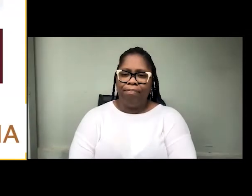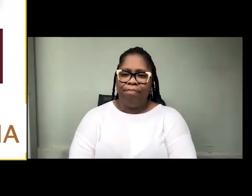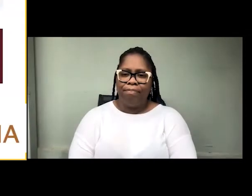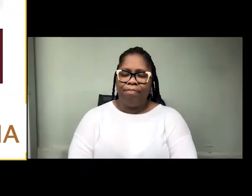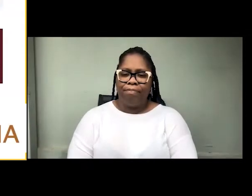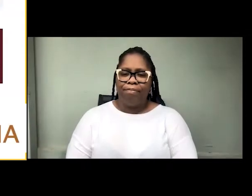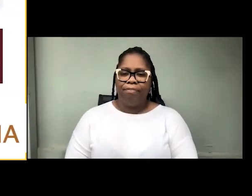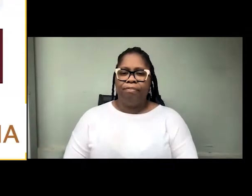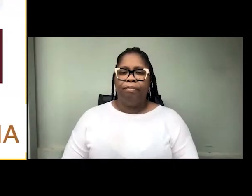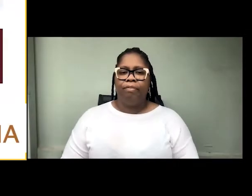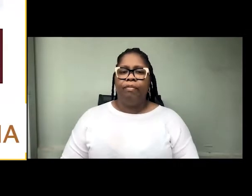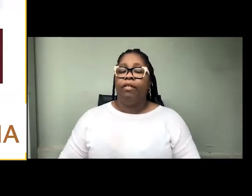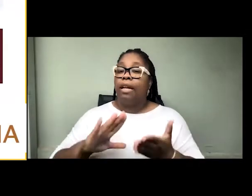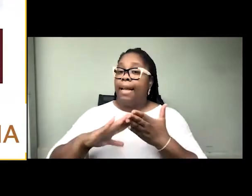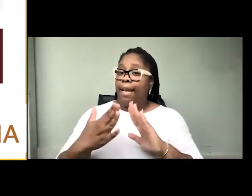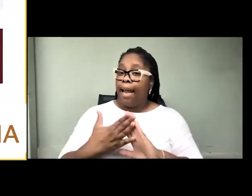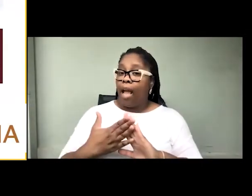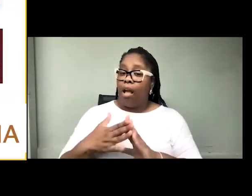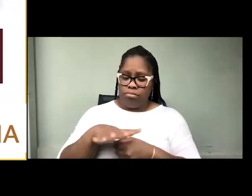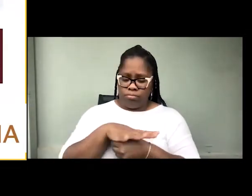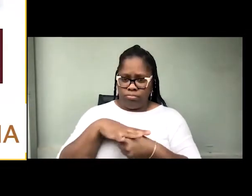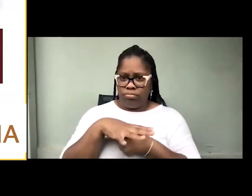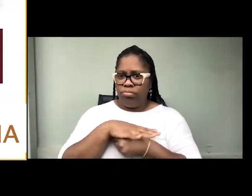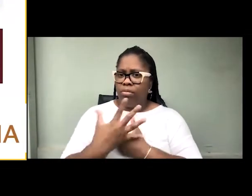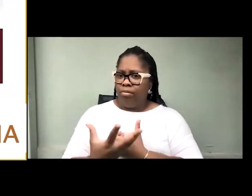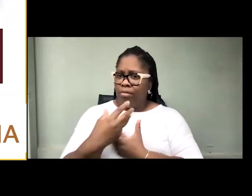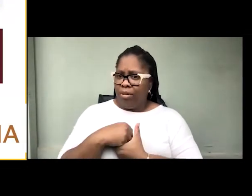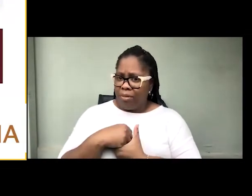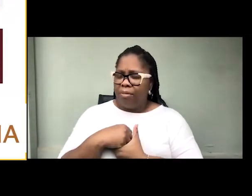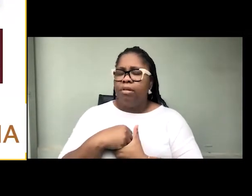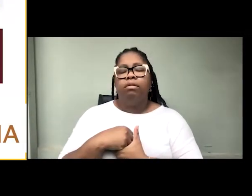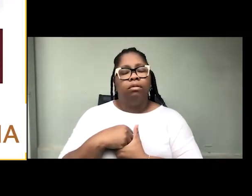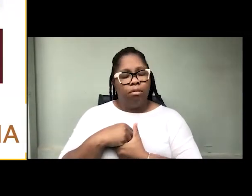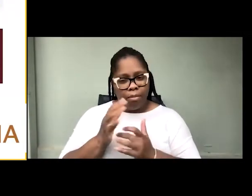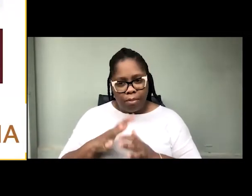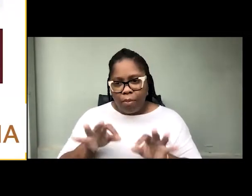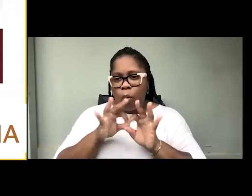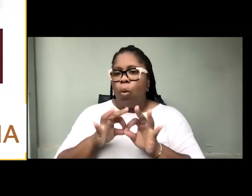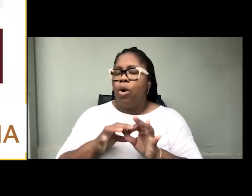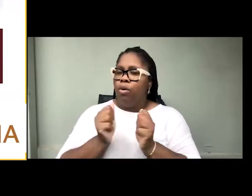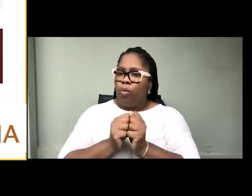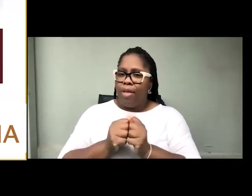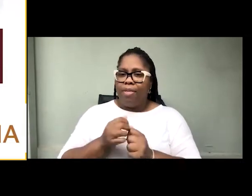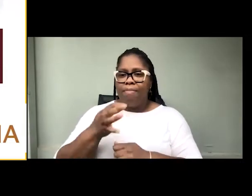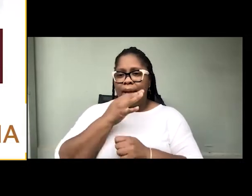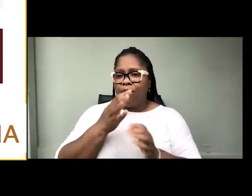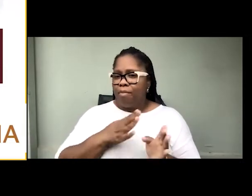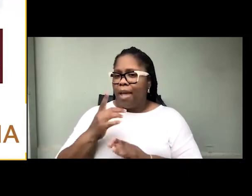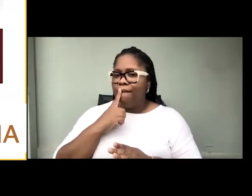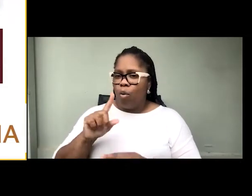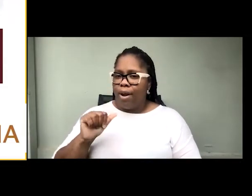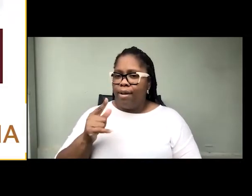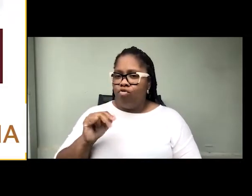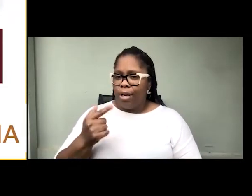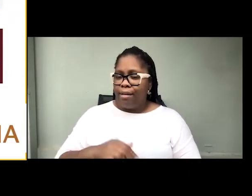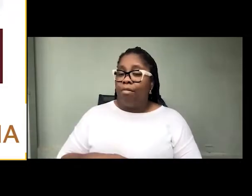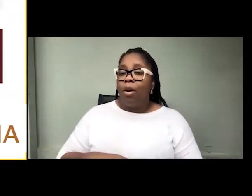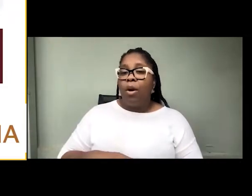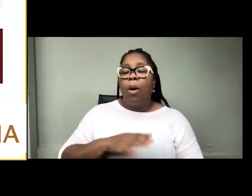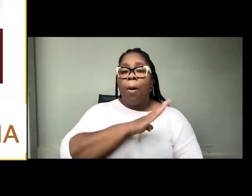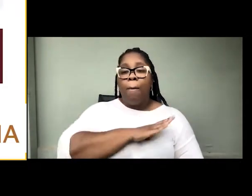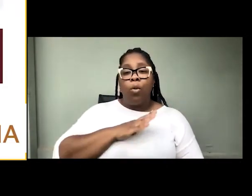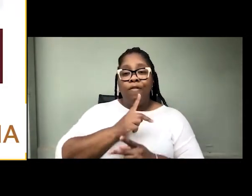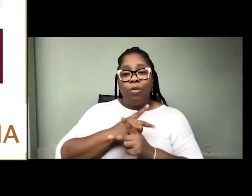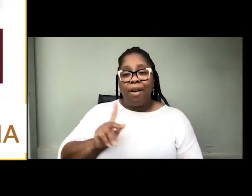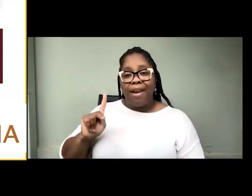And county engagement was really important in the development of the master plan for aging. We had Board of Supervisor Catherine Barger